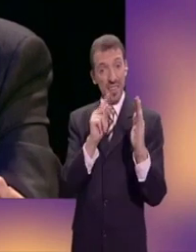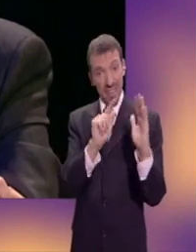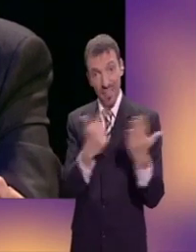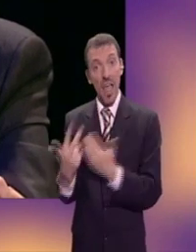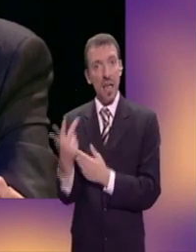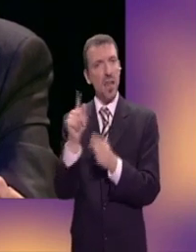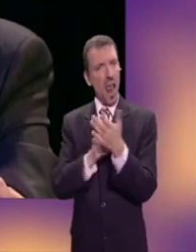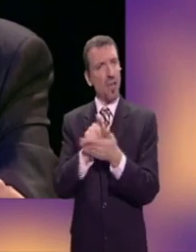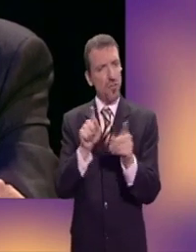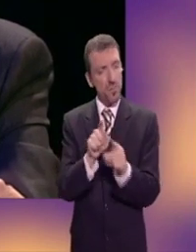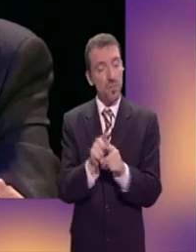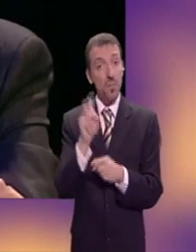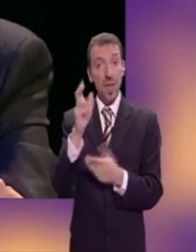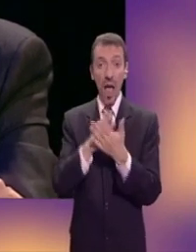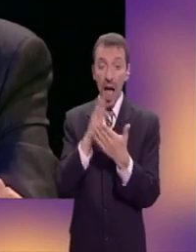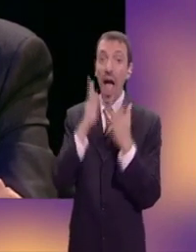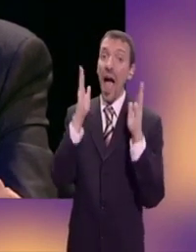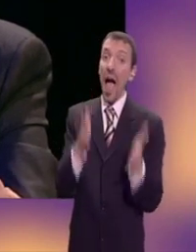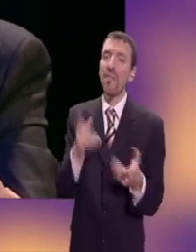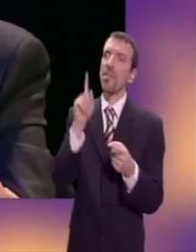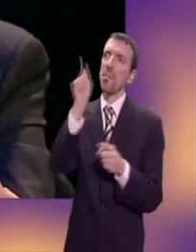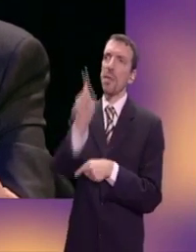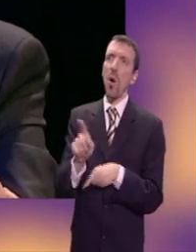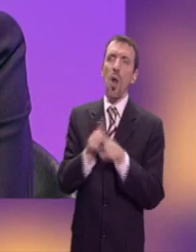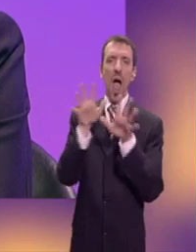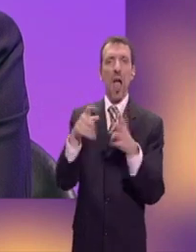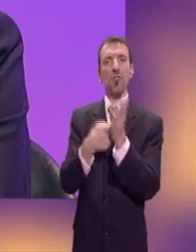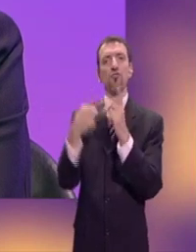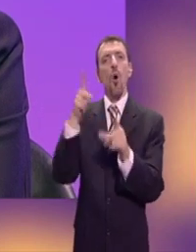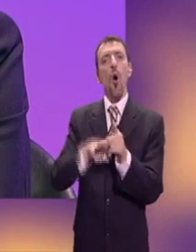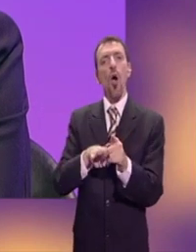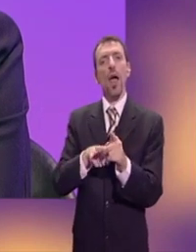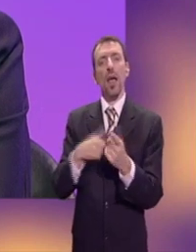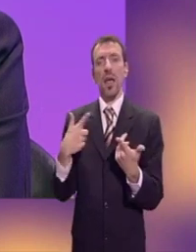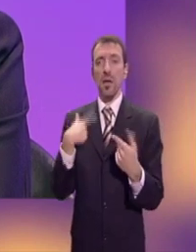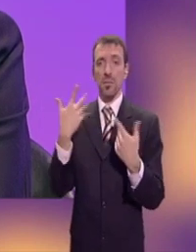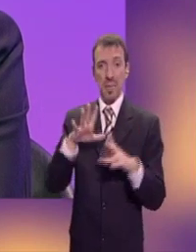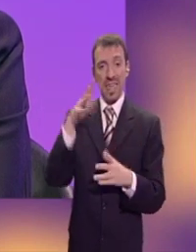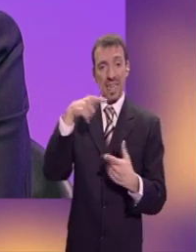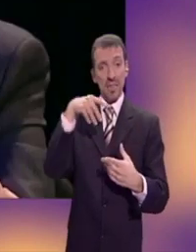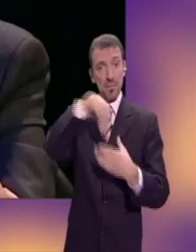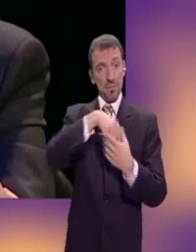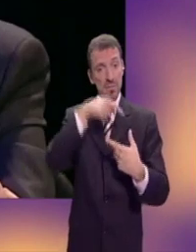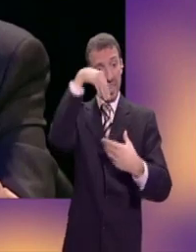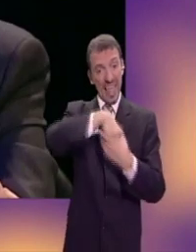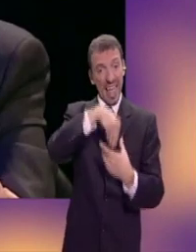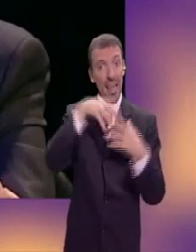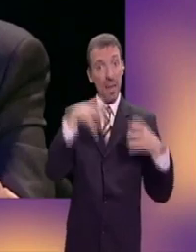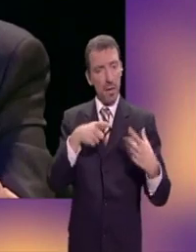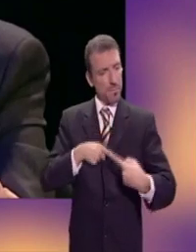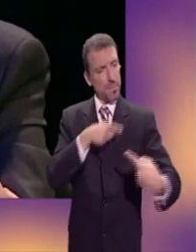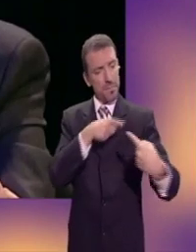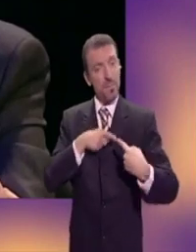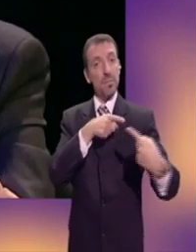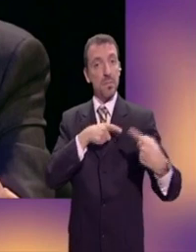both. I'm afraid you had to have people like Roy Hattersley who fought the good fight from within. I don't think it would have